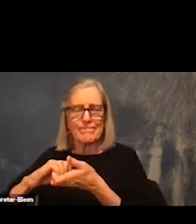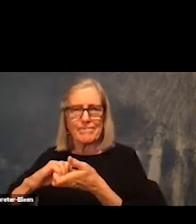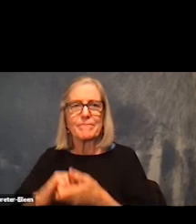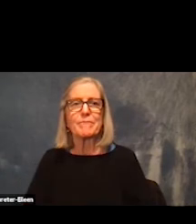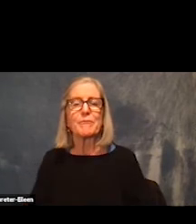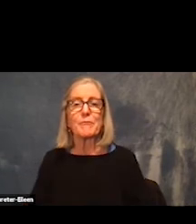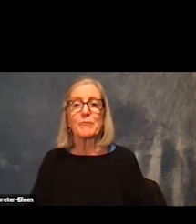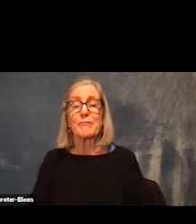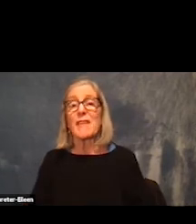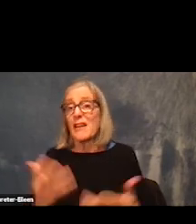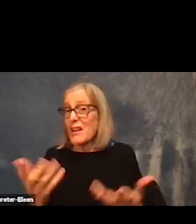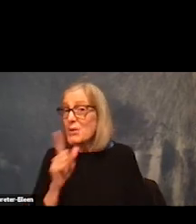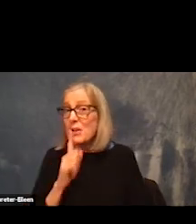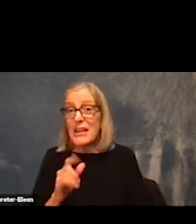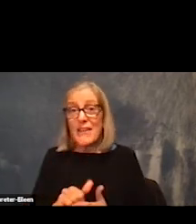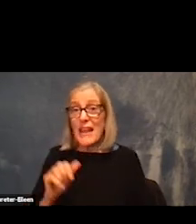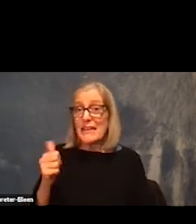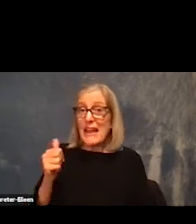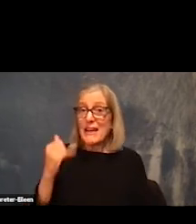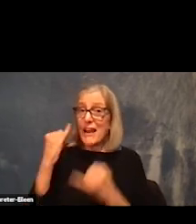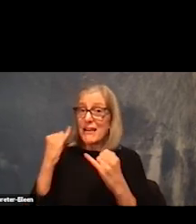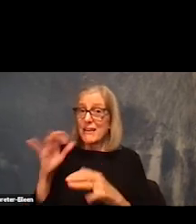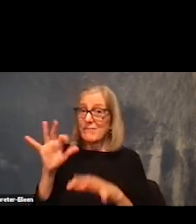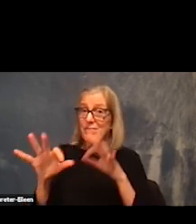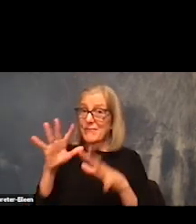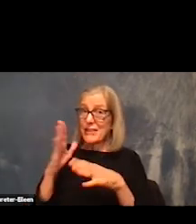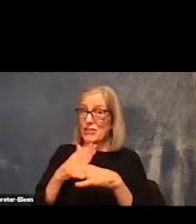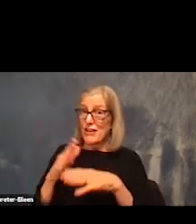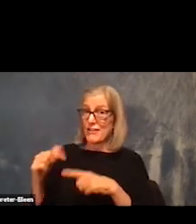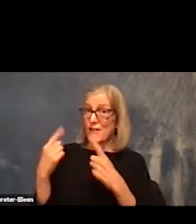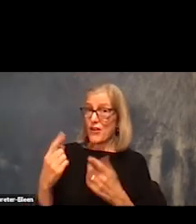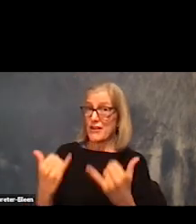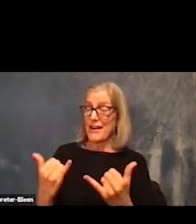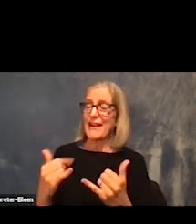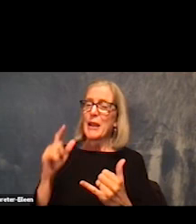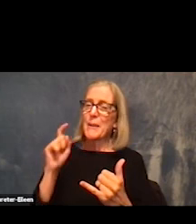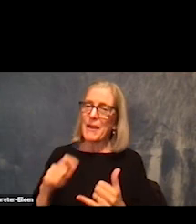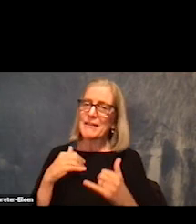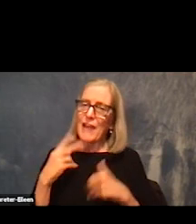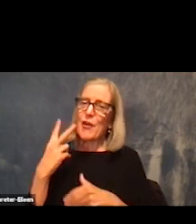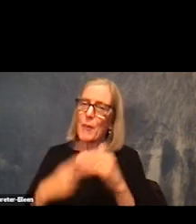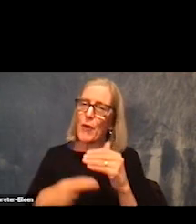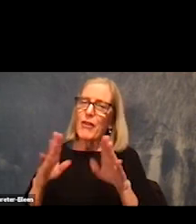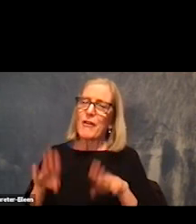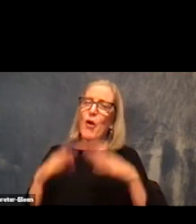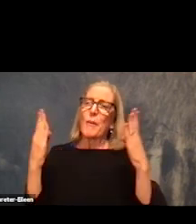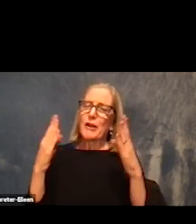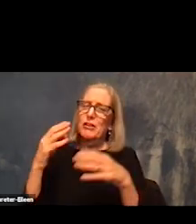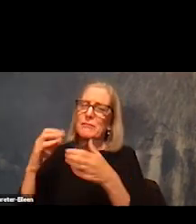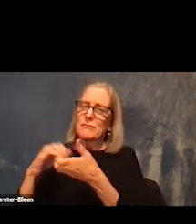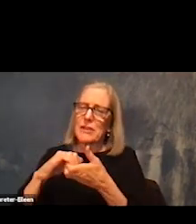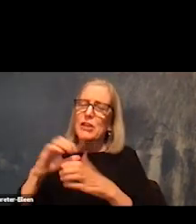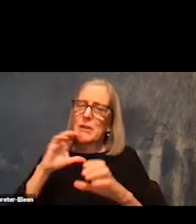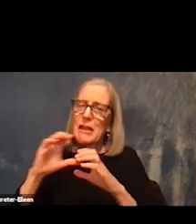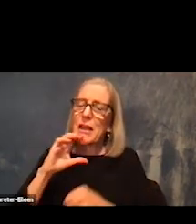be successful without two-way meaningful communication, starting with interacting with families with an open mindset, truly listening to